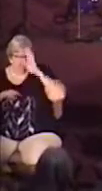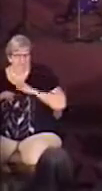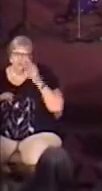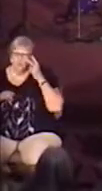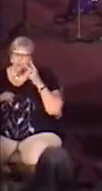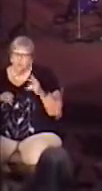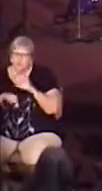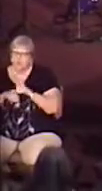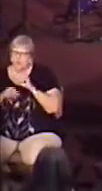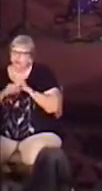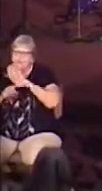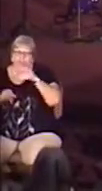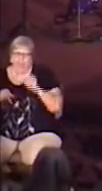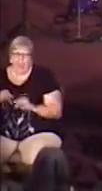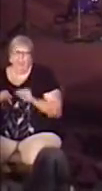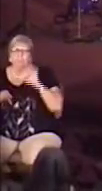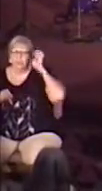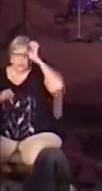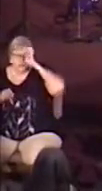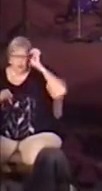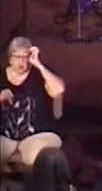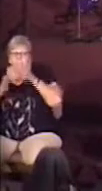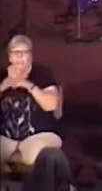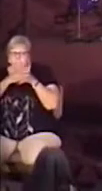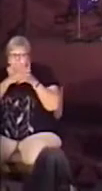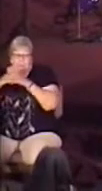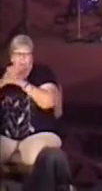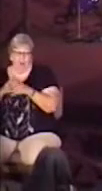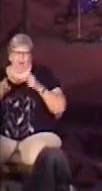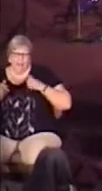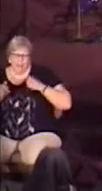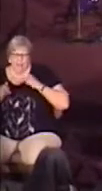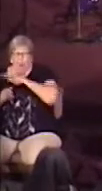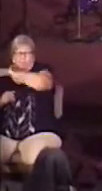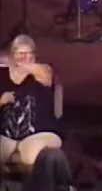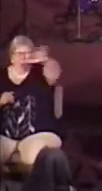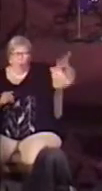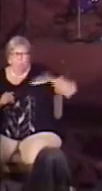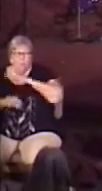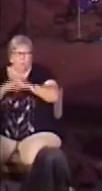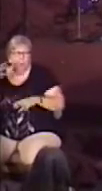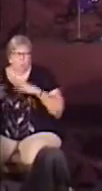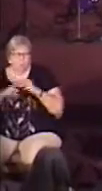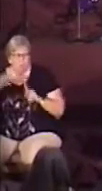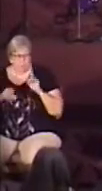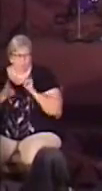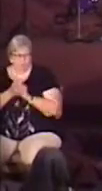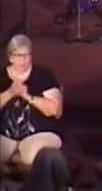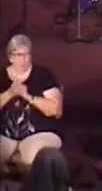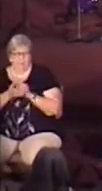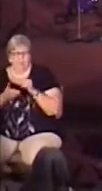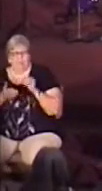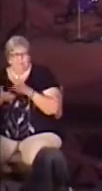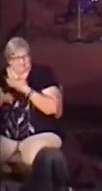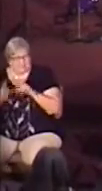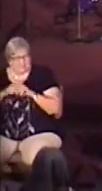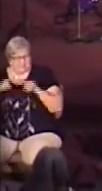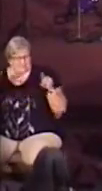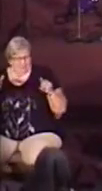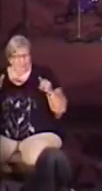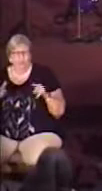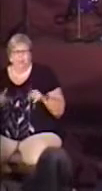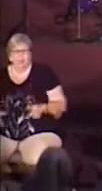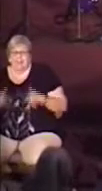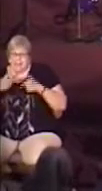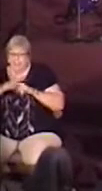in Asia, in Europe, in America, in Canada, all over the world, people that sing differently, live differently,